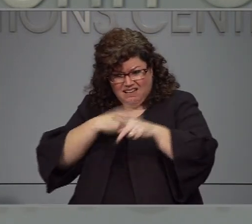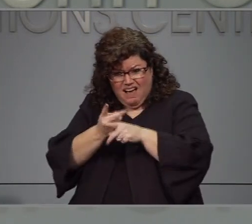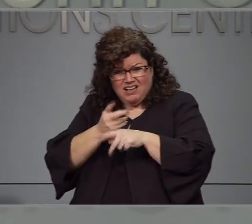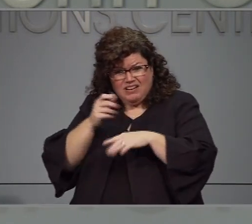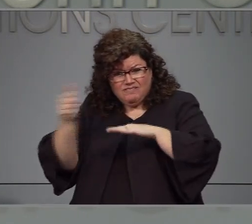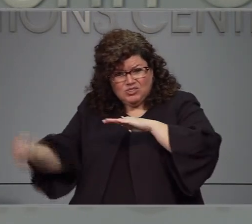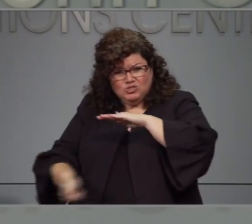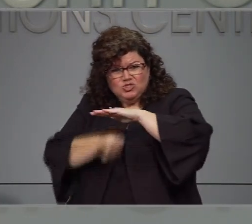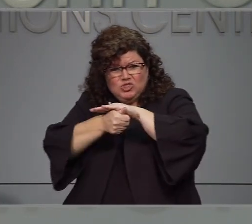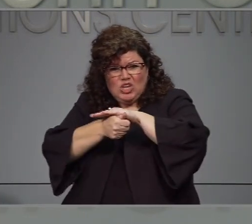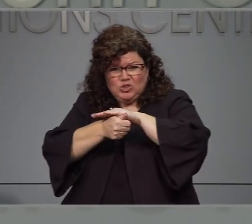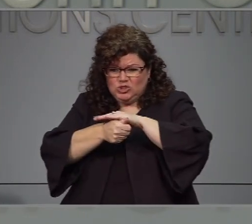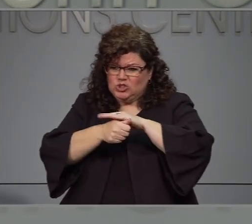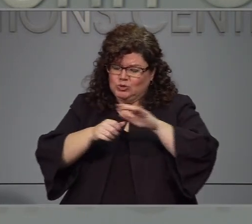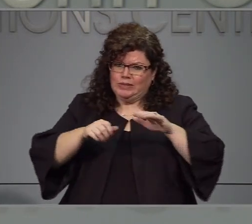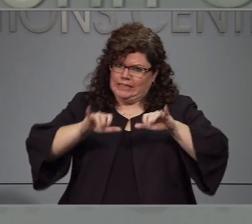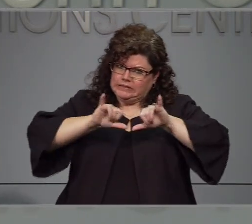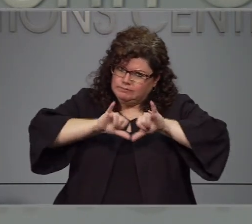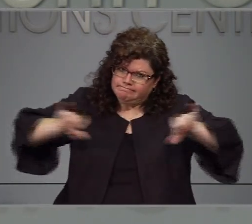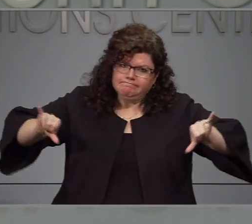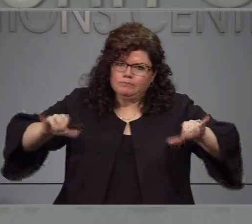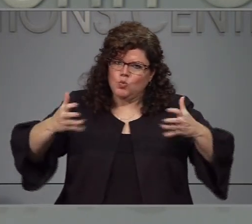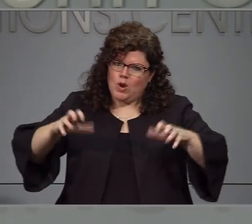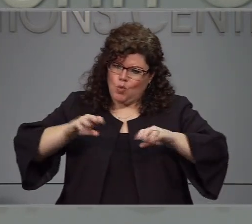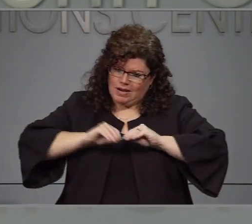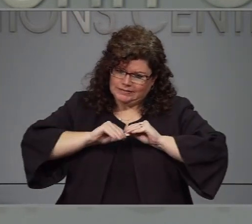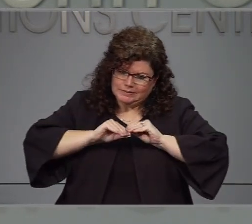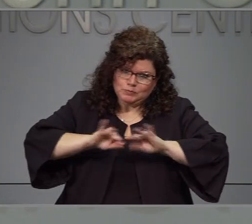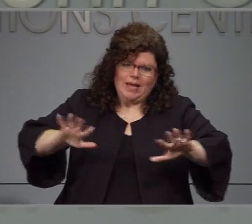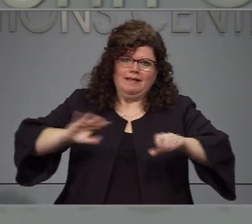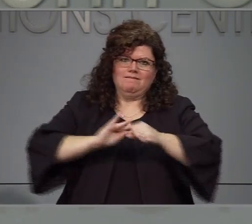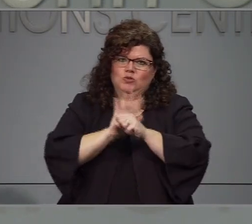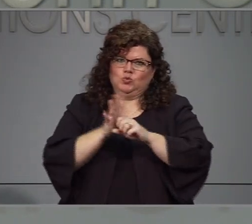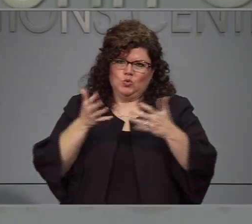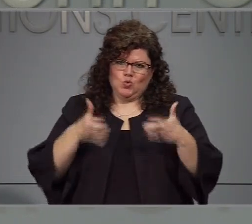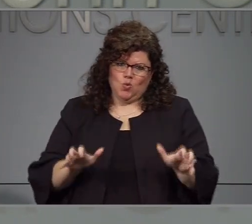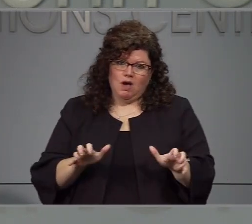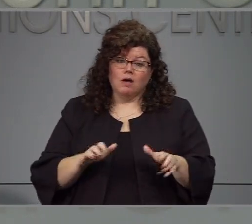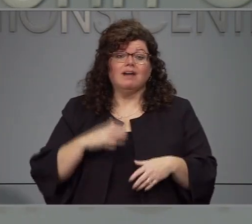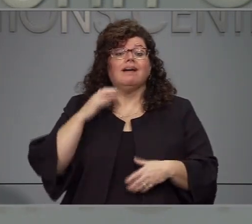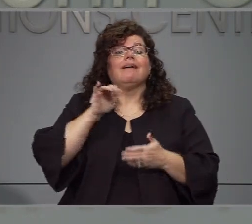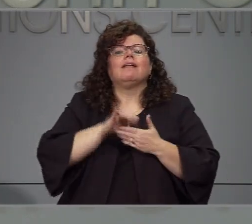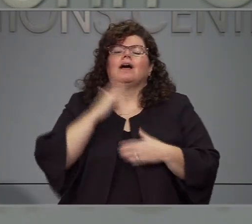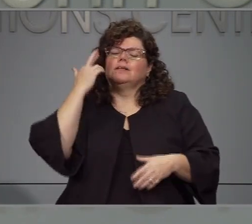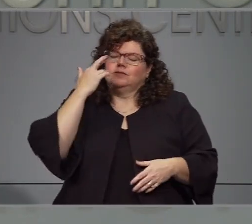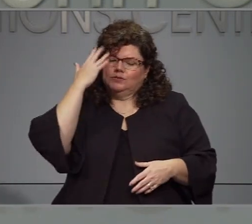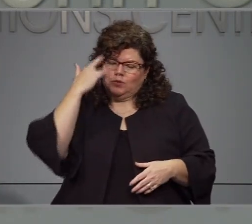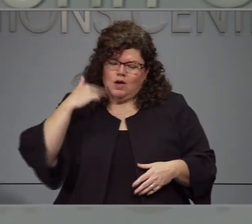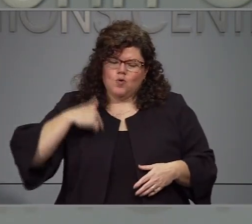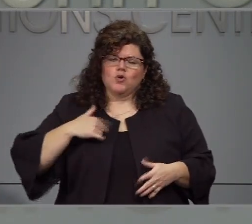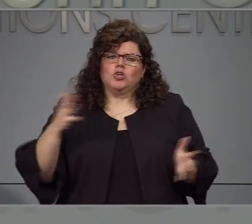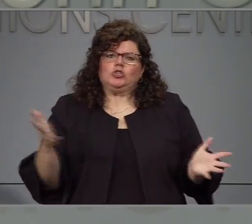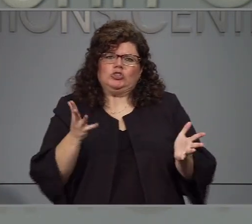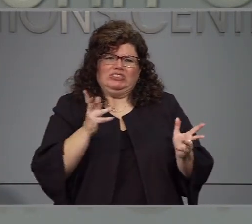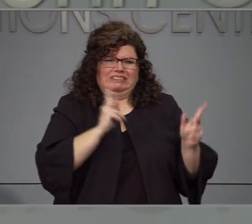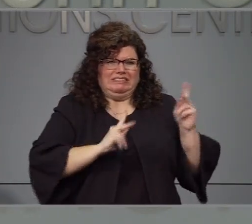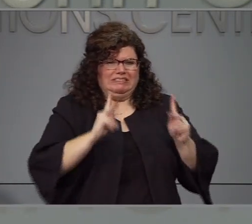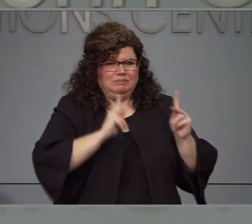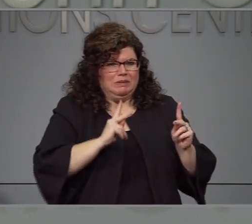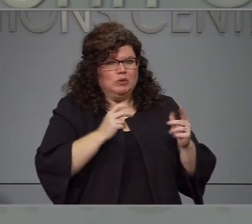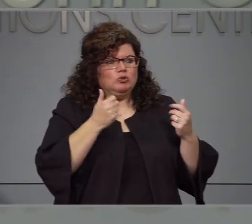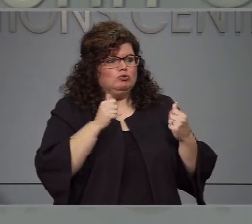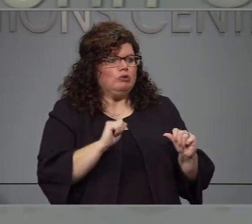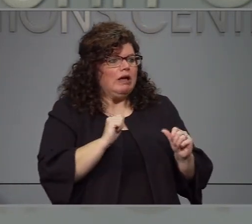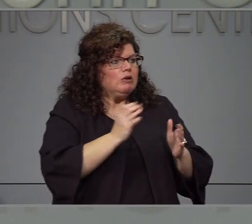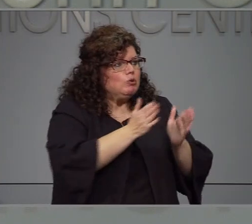that, that we don't spread the virus. This is one of the reasons why we are encouraging people to find places to